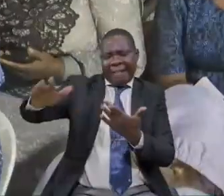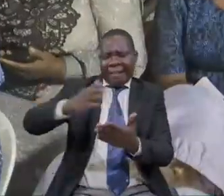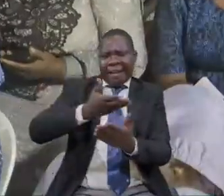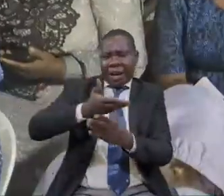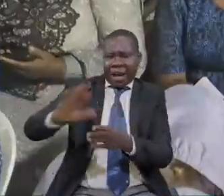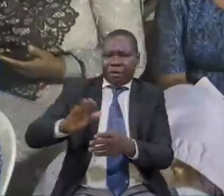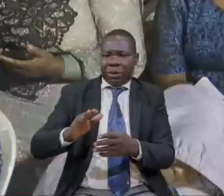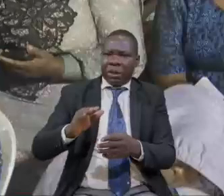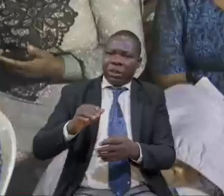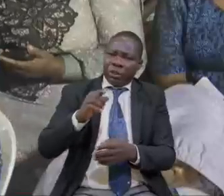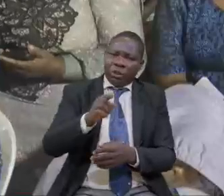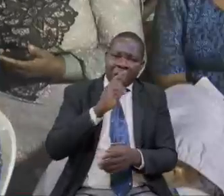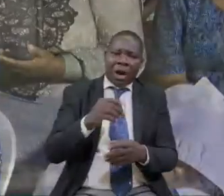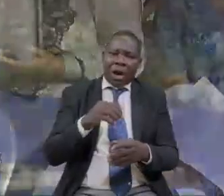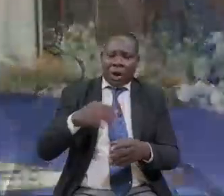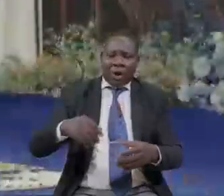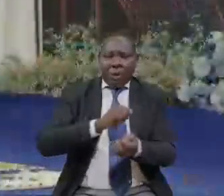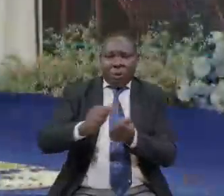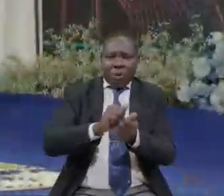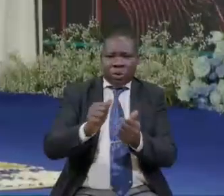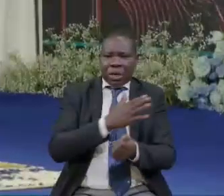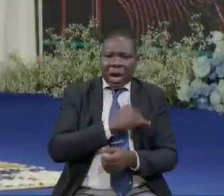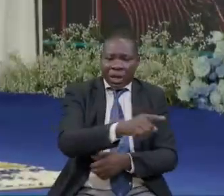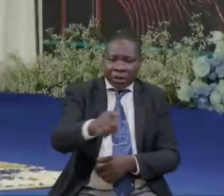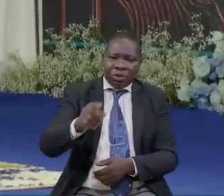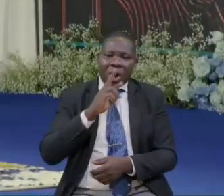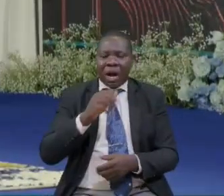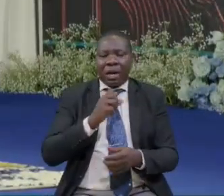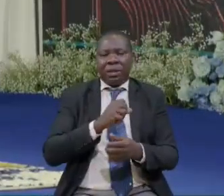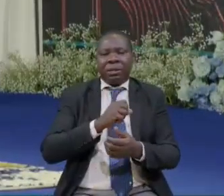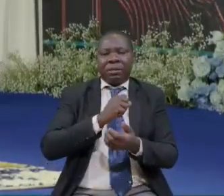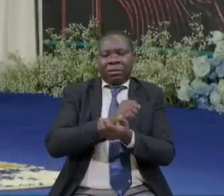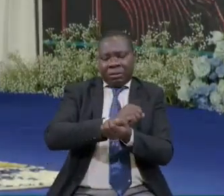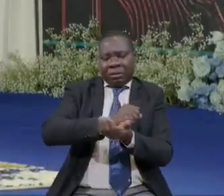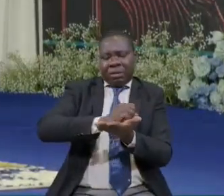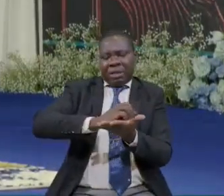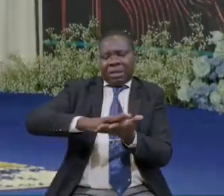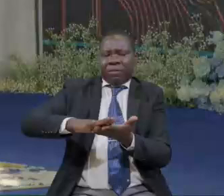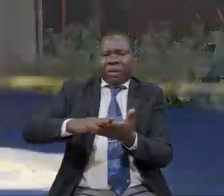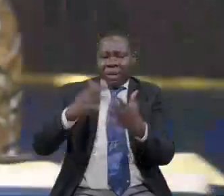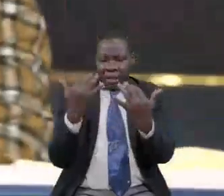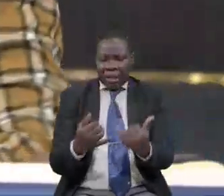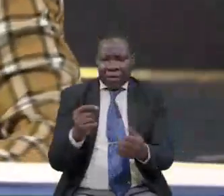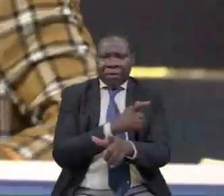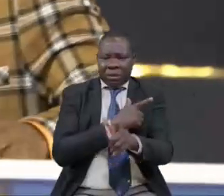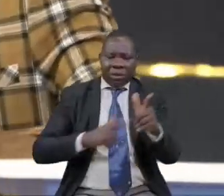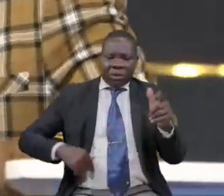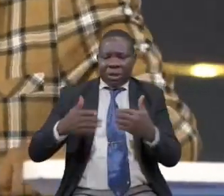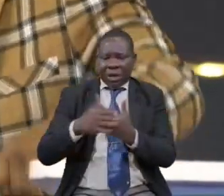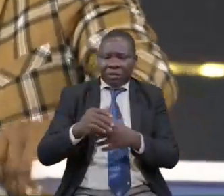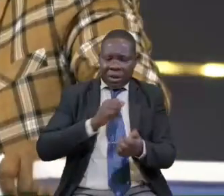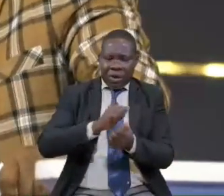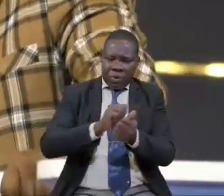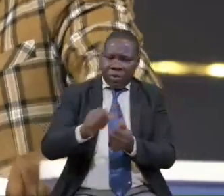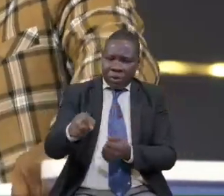washed and ye are sanctified. Now the Lord, after he washes you, he sets you apart